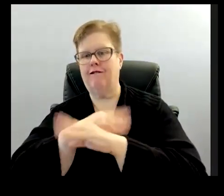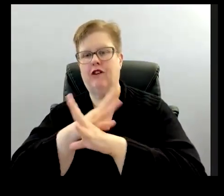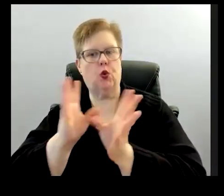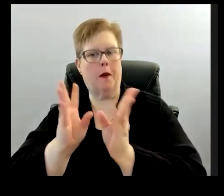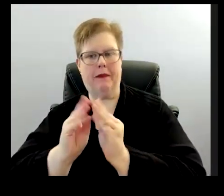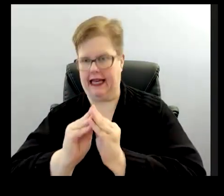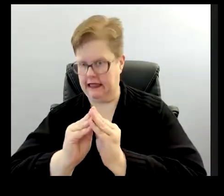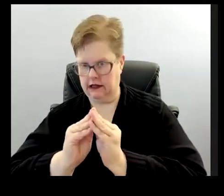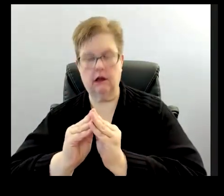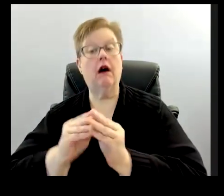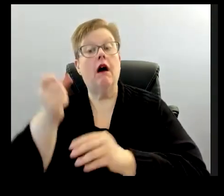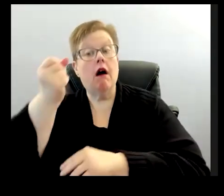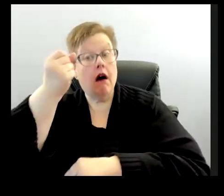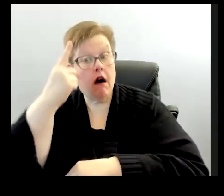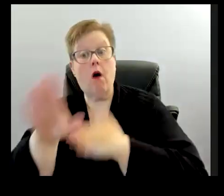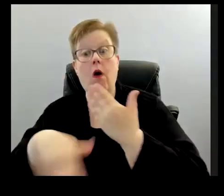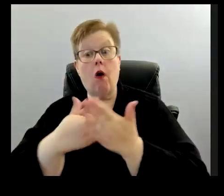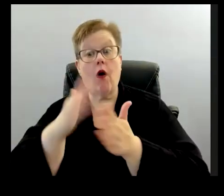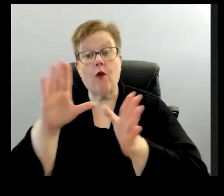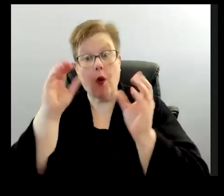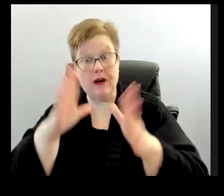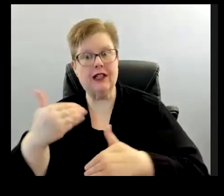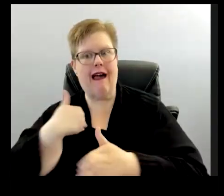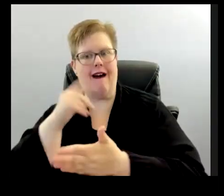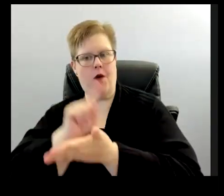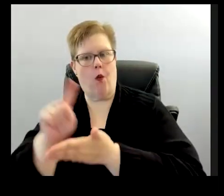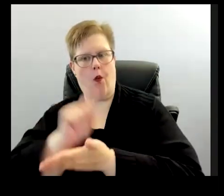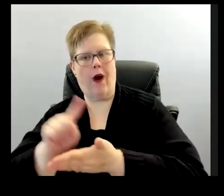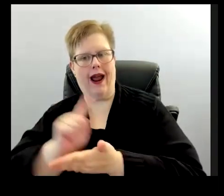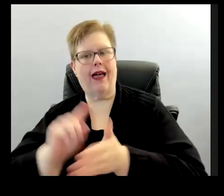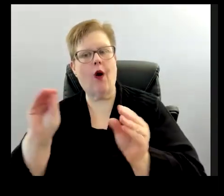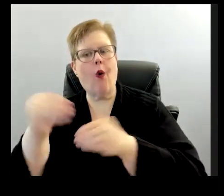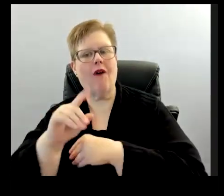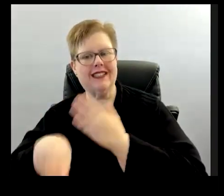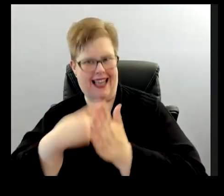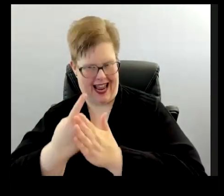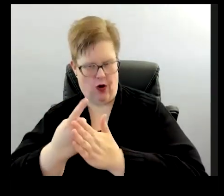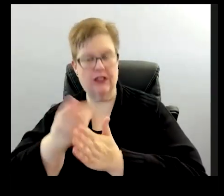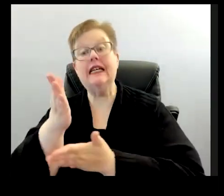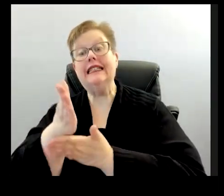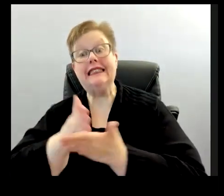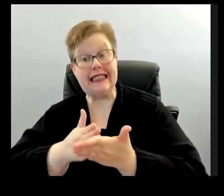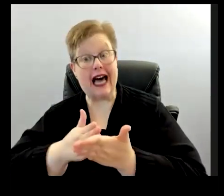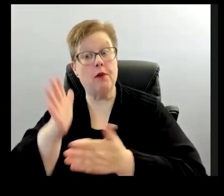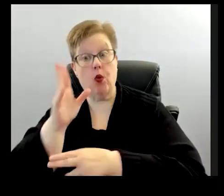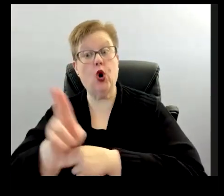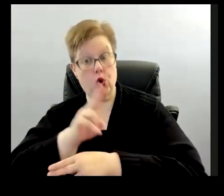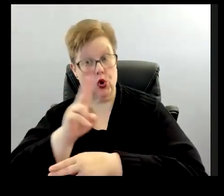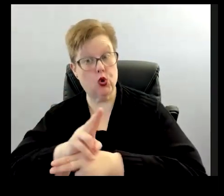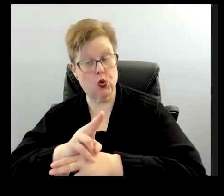meetings. However, all of your professors have a weekly office hour. Some of them will actually use